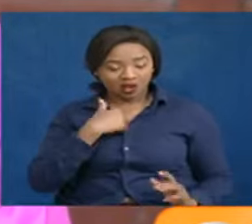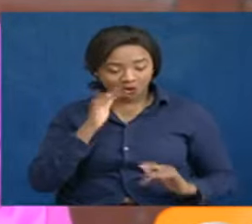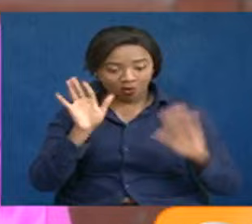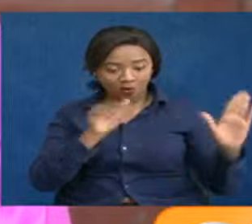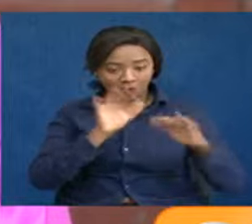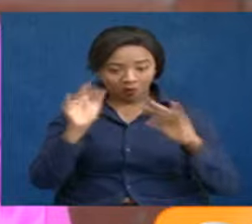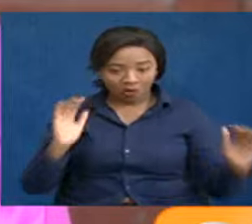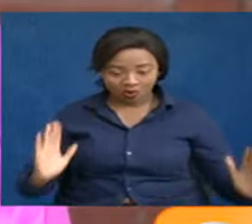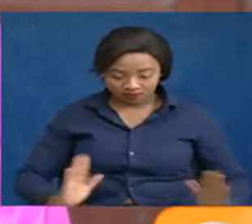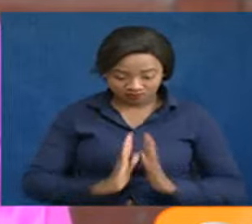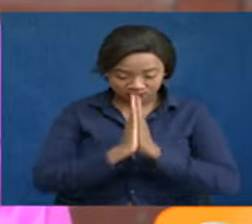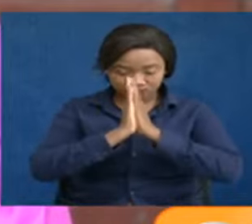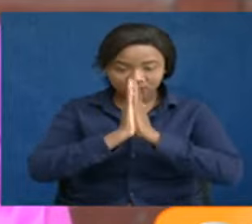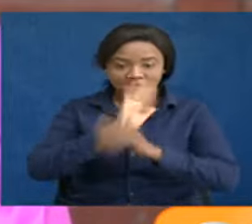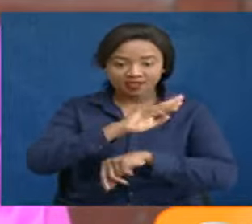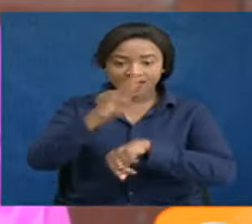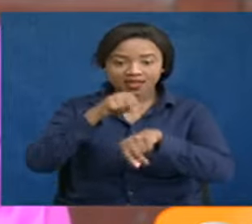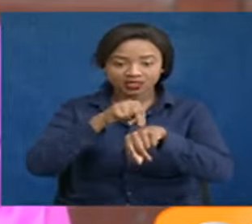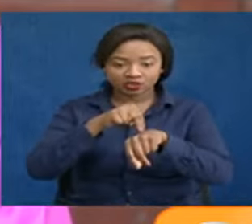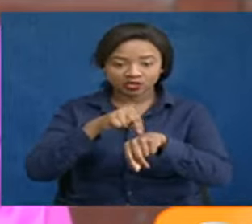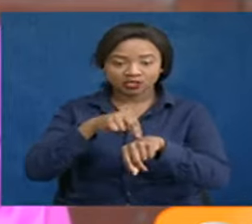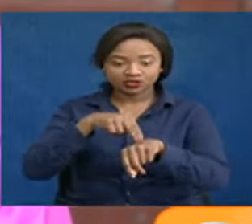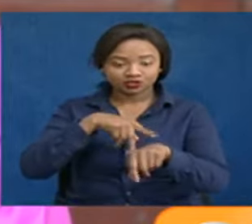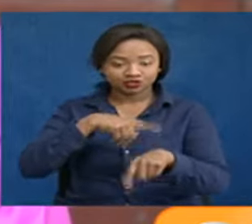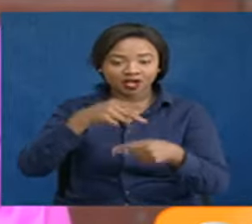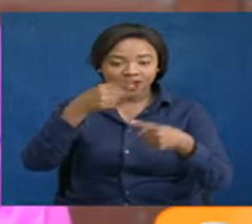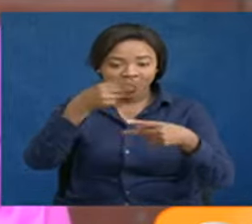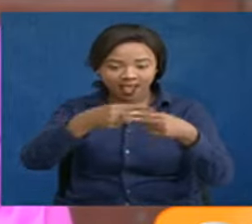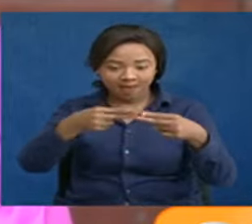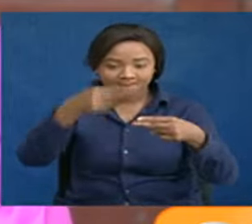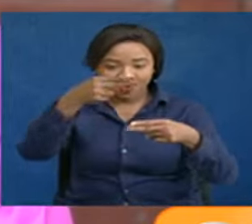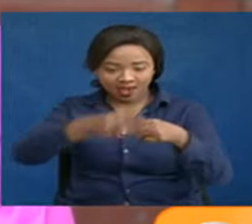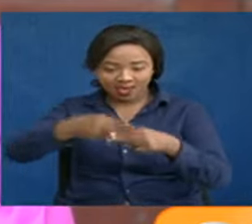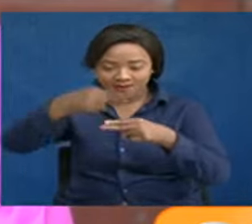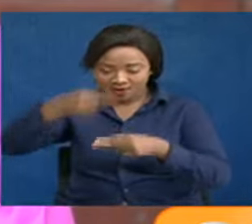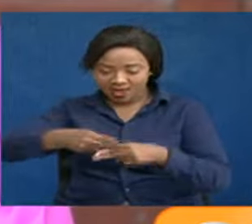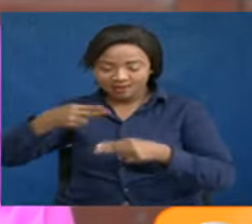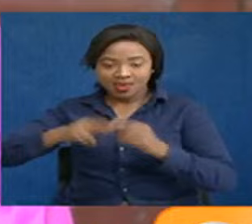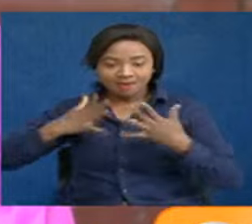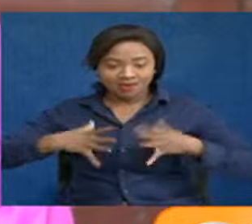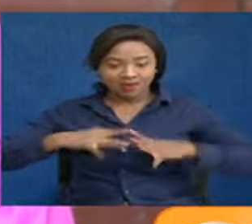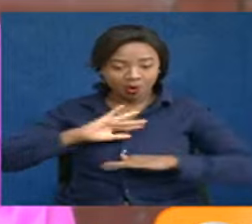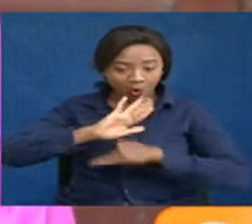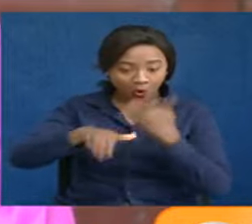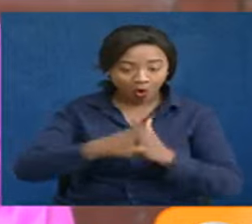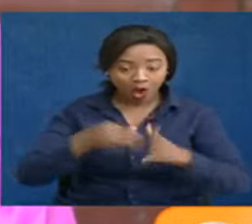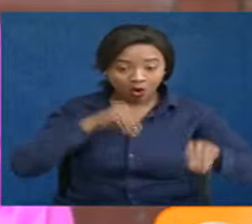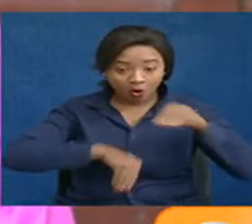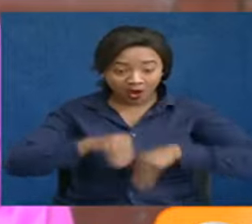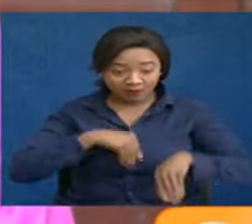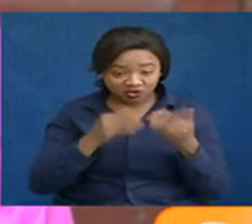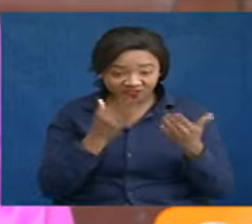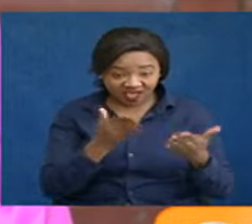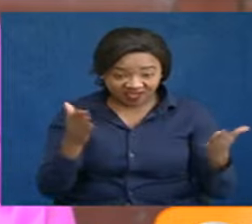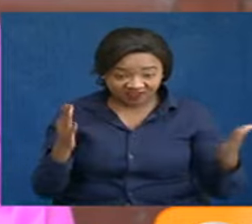prayer to call all corrupt people into account. And for those who fail, we